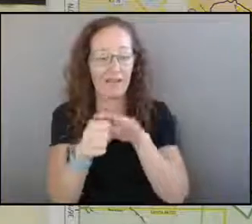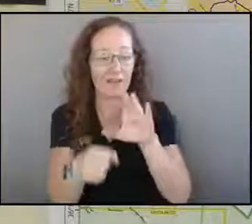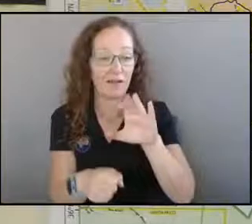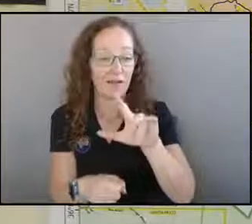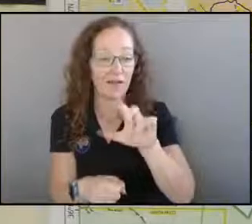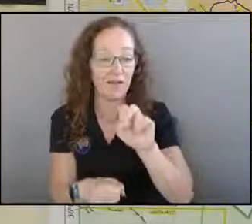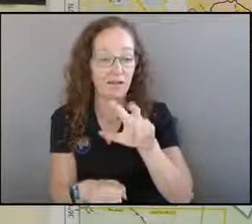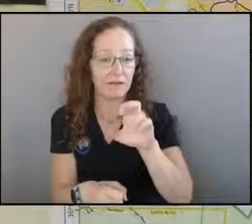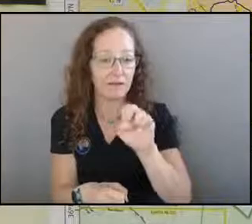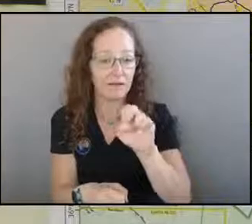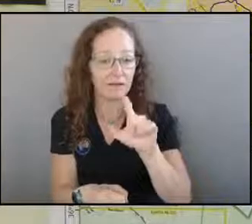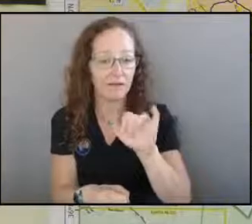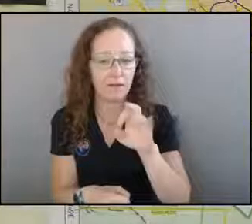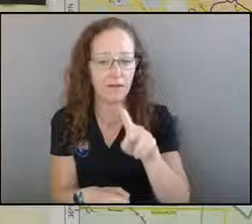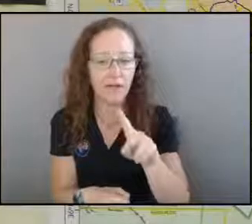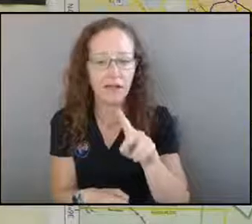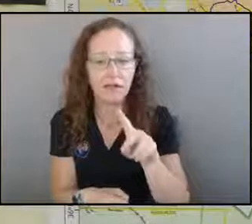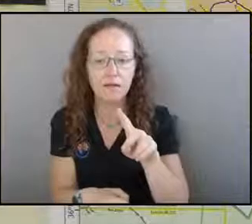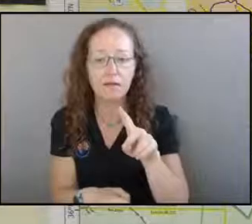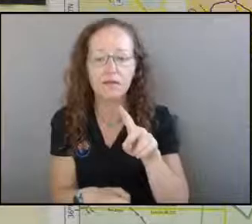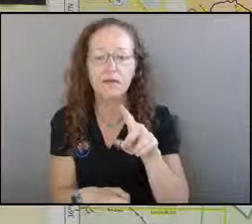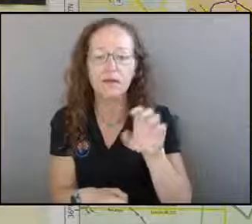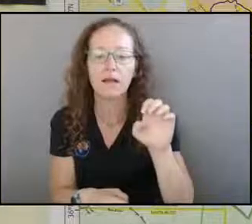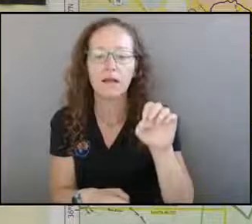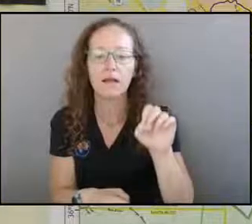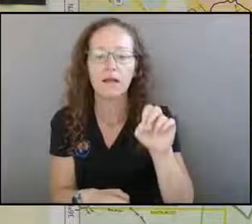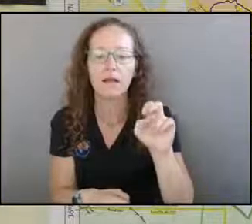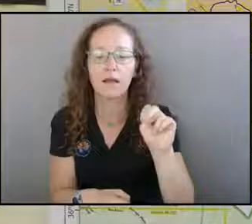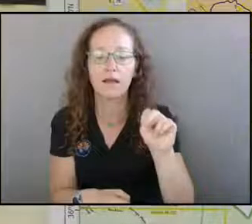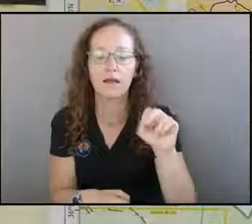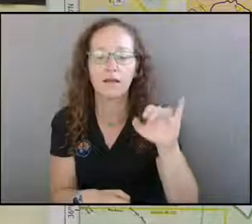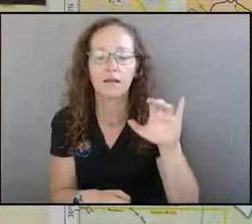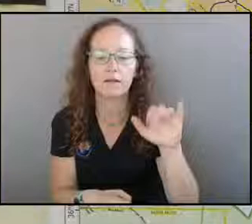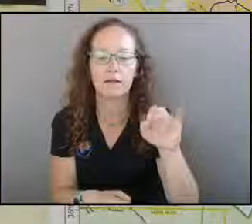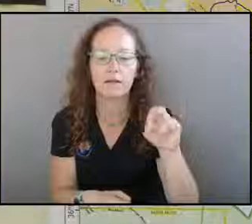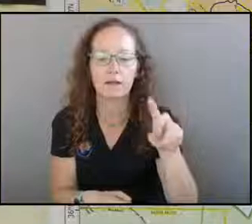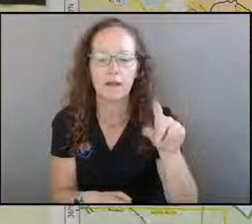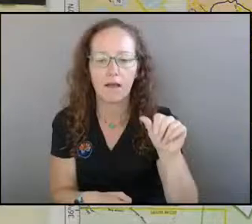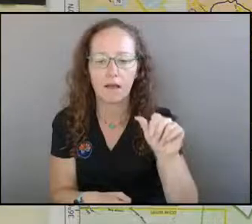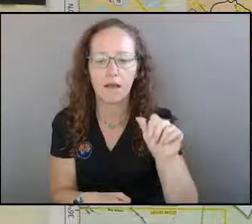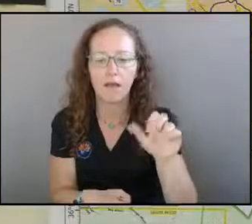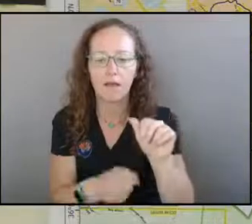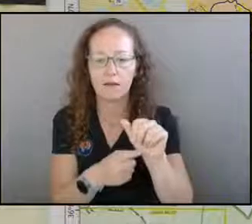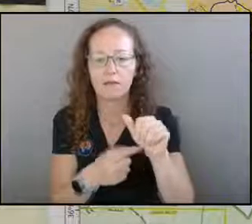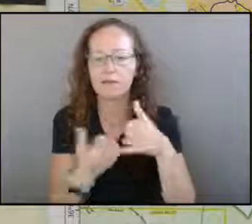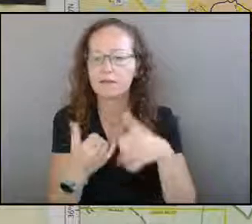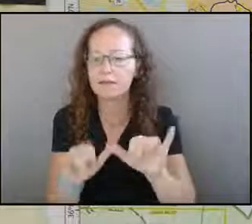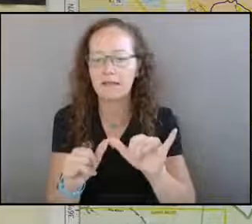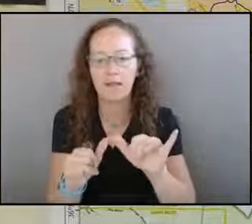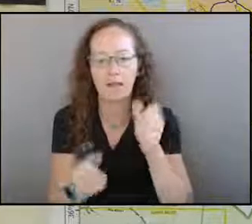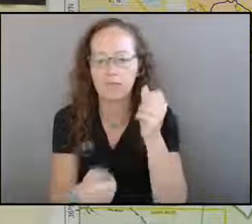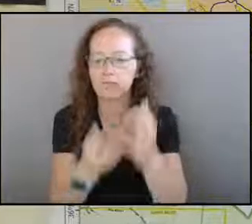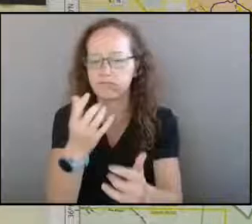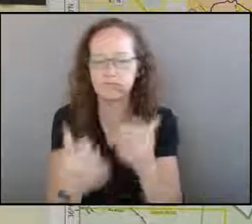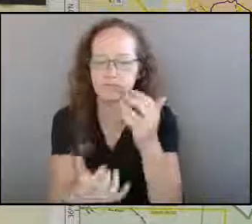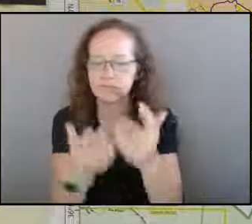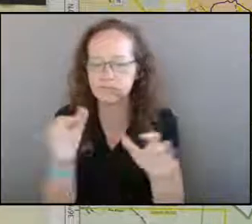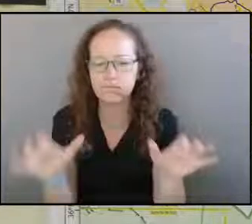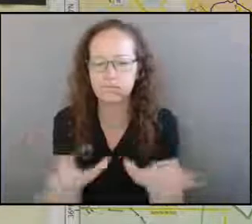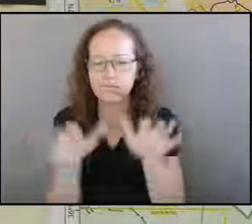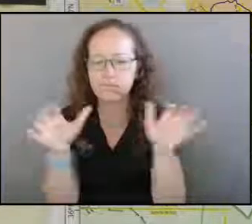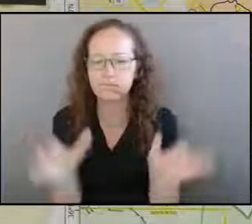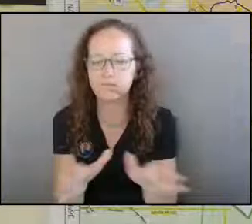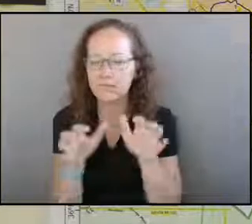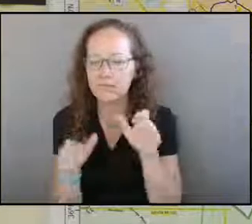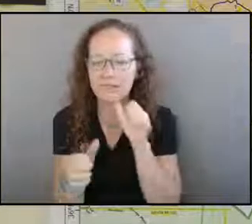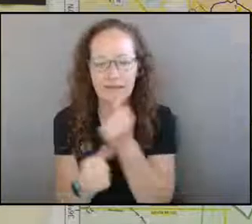Tramperos, Encinal area. There's still some pretty heavy fire activity that's going on there, and it's still not safe for the individuals to